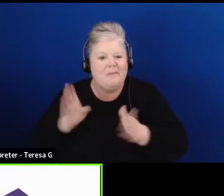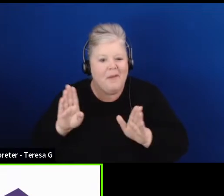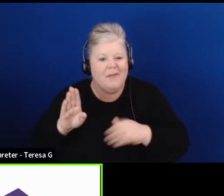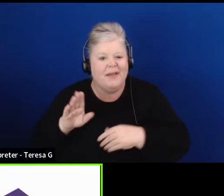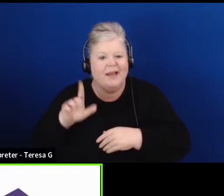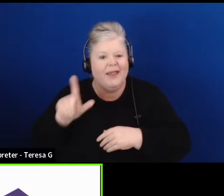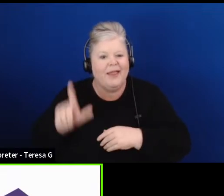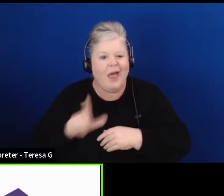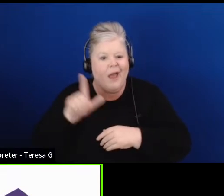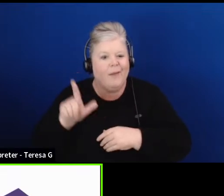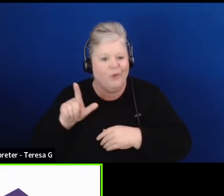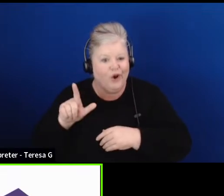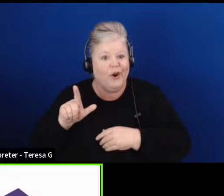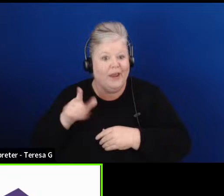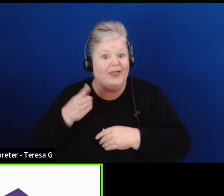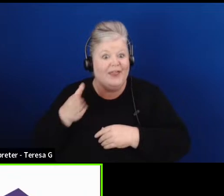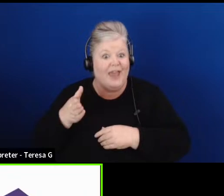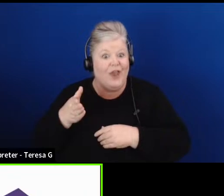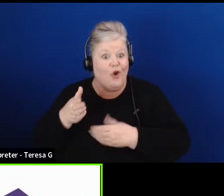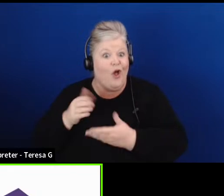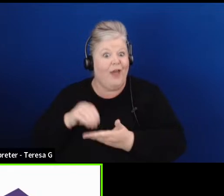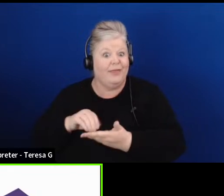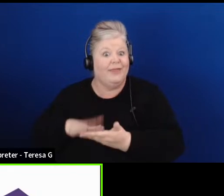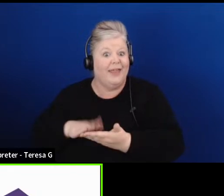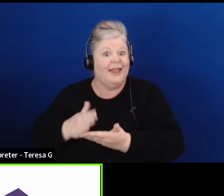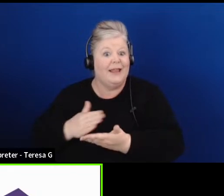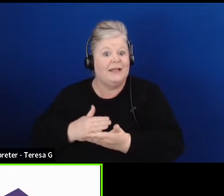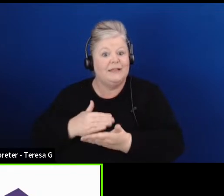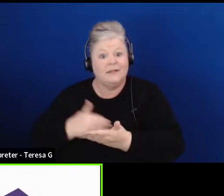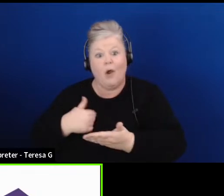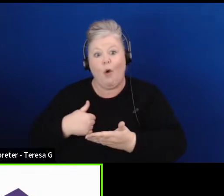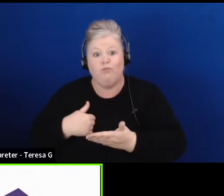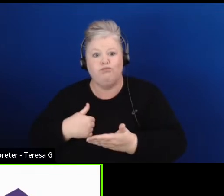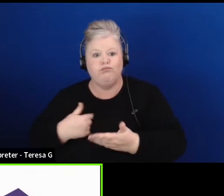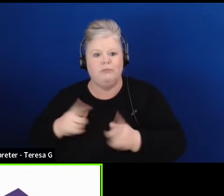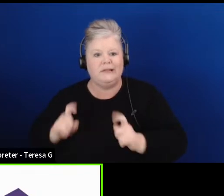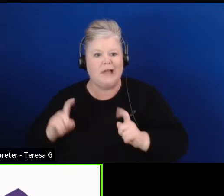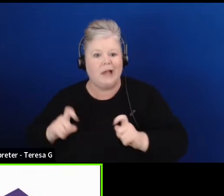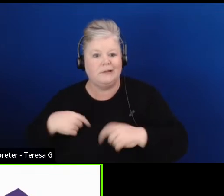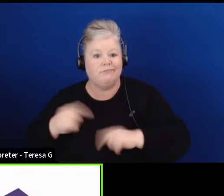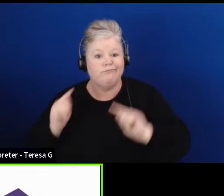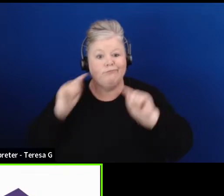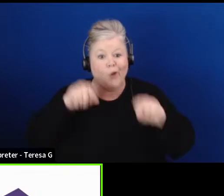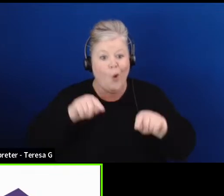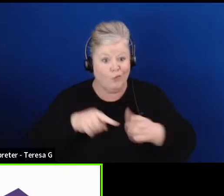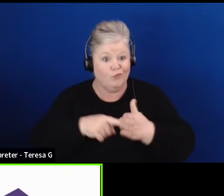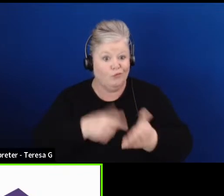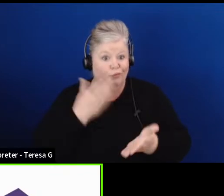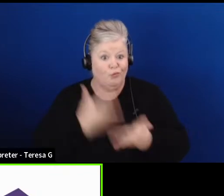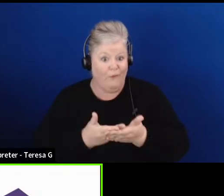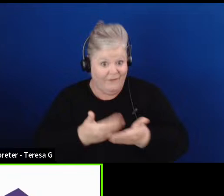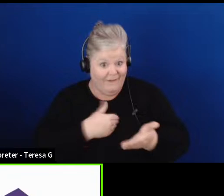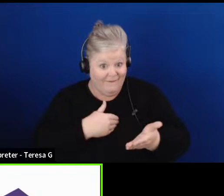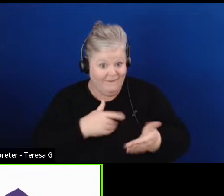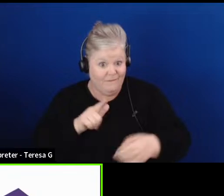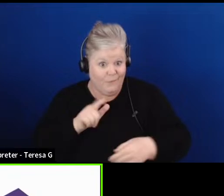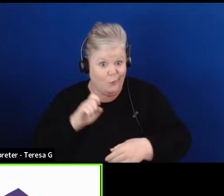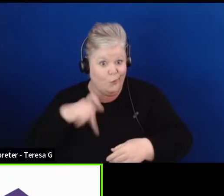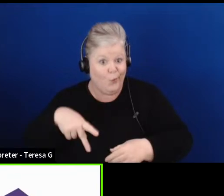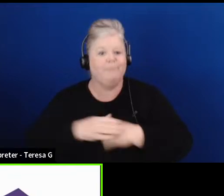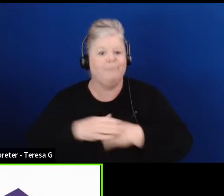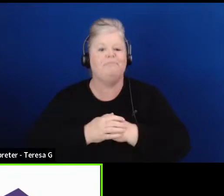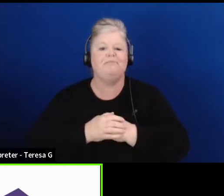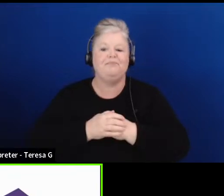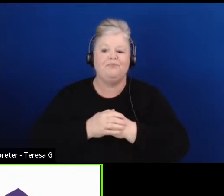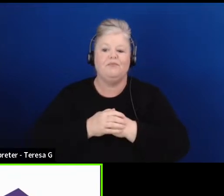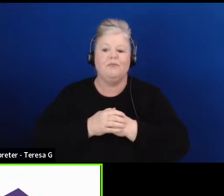of having a loop. And so I went over there and did a site visit, which is really the only way to really prove that there's a loop.